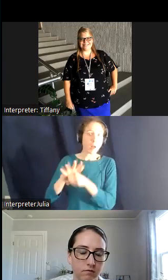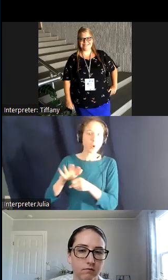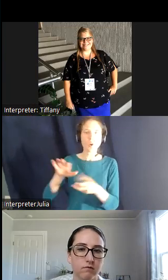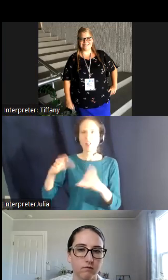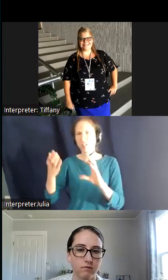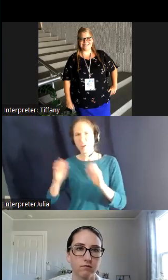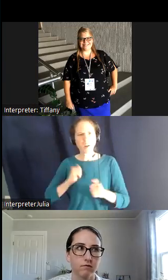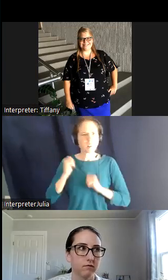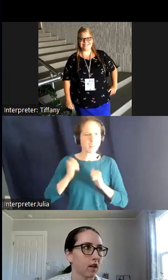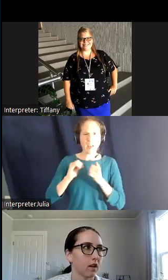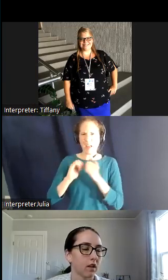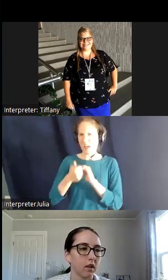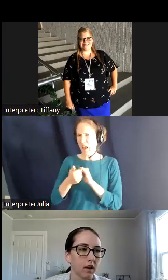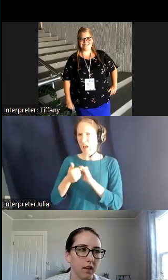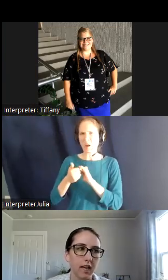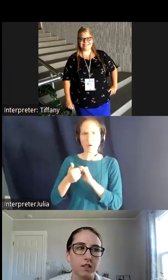seclusion?